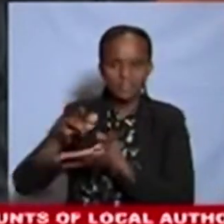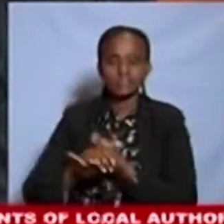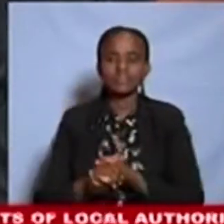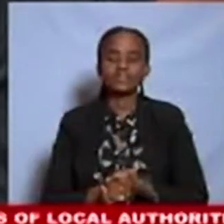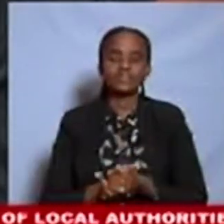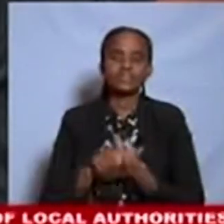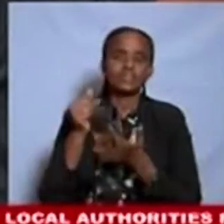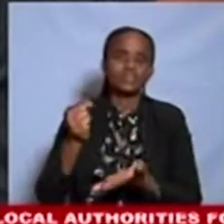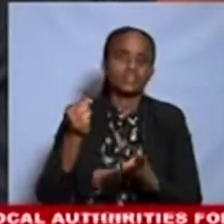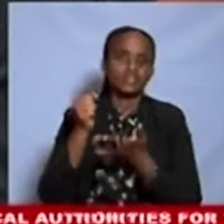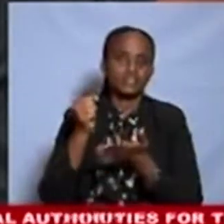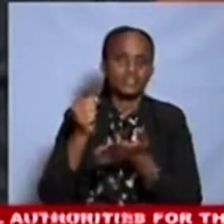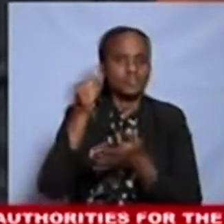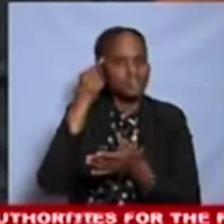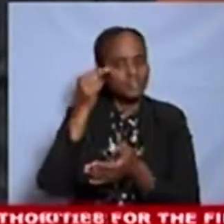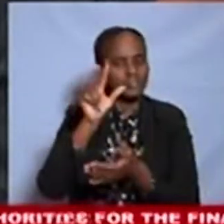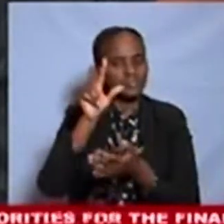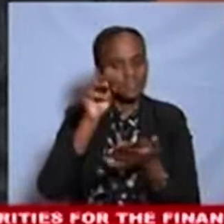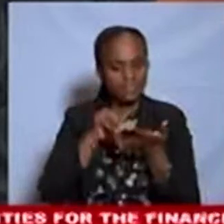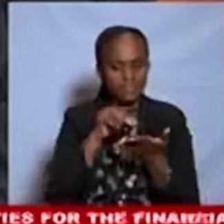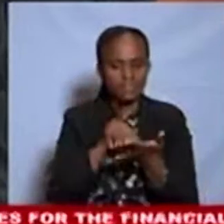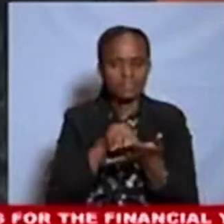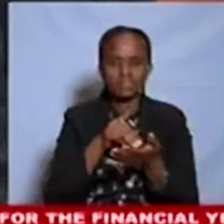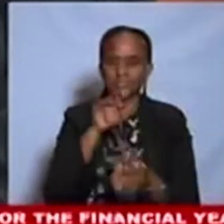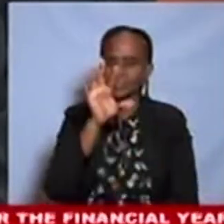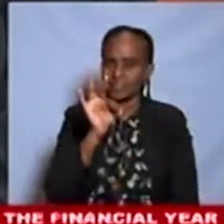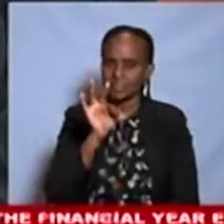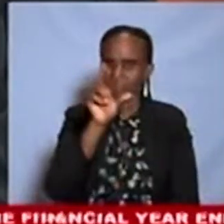You budgeted for